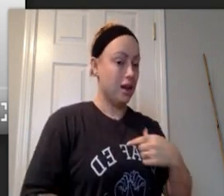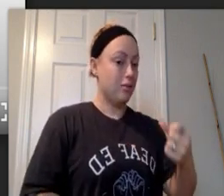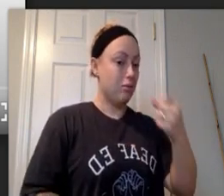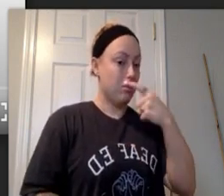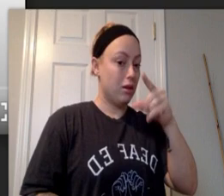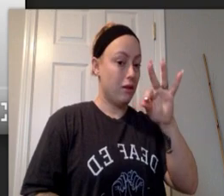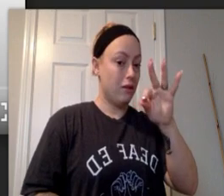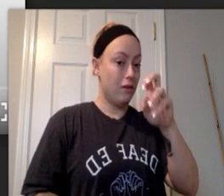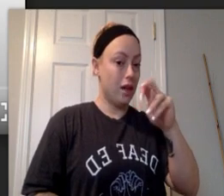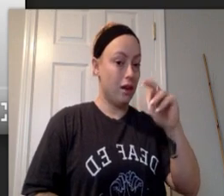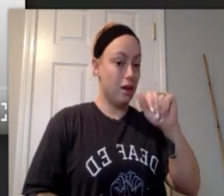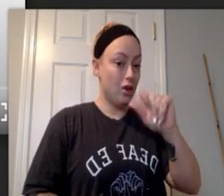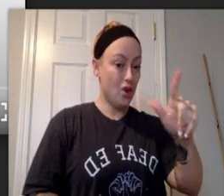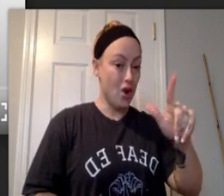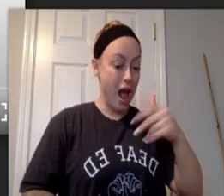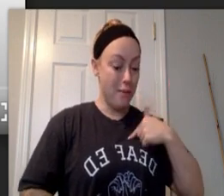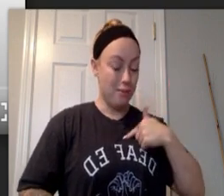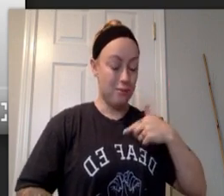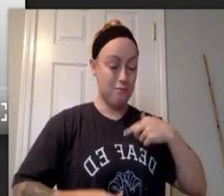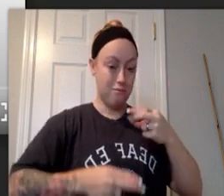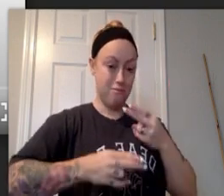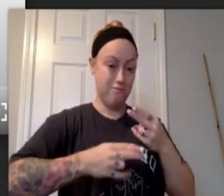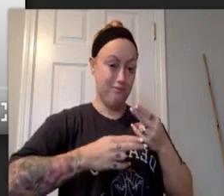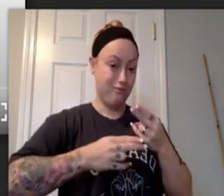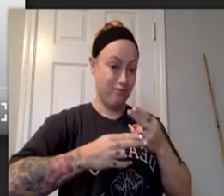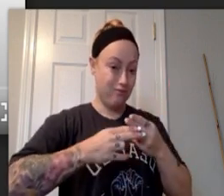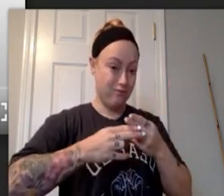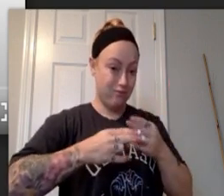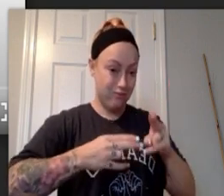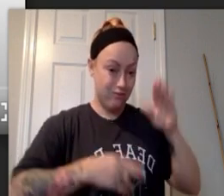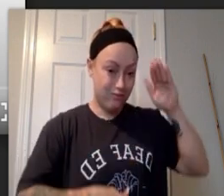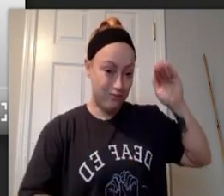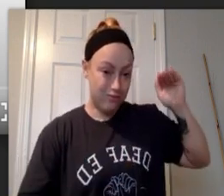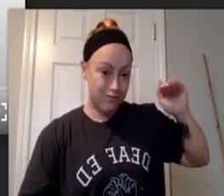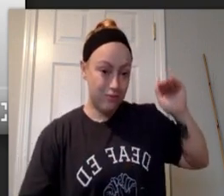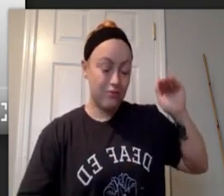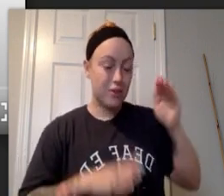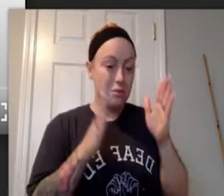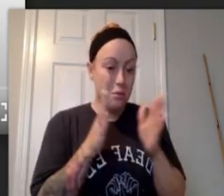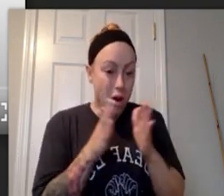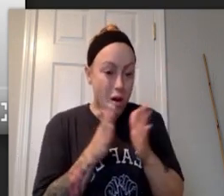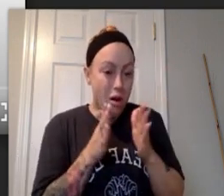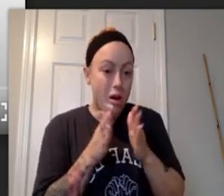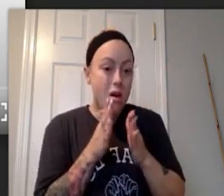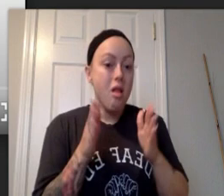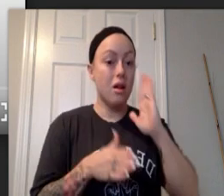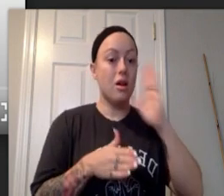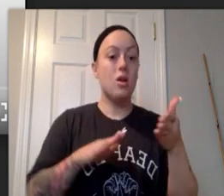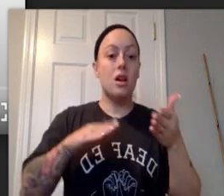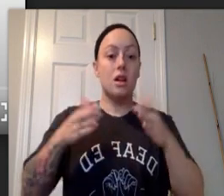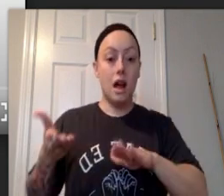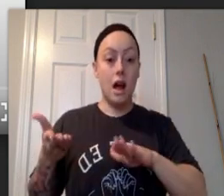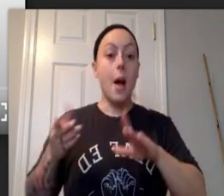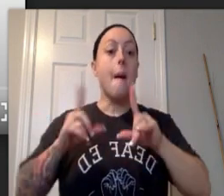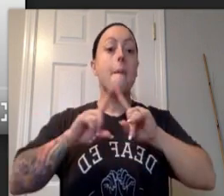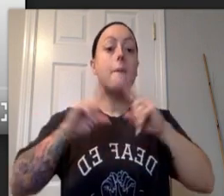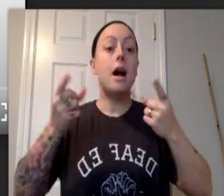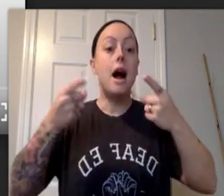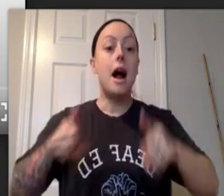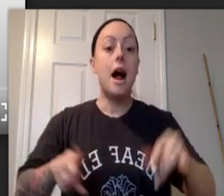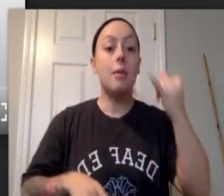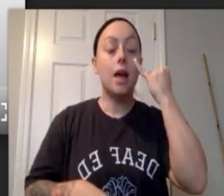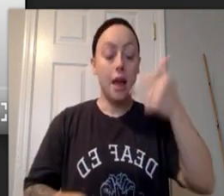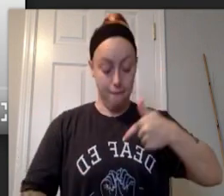an opioid in a long time, right? But if I had been taking opioids every day